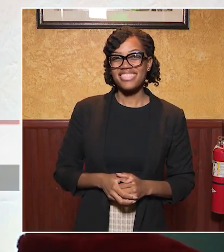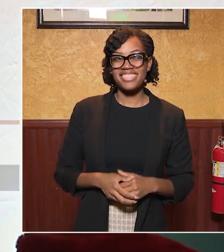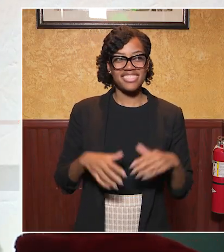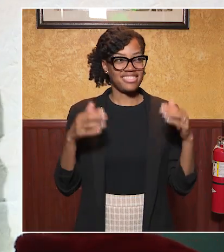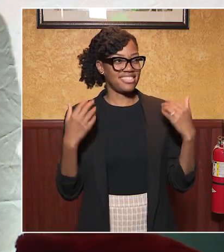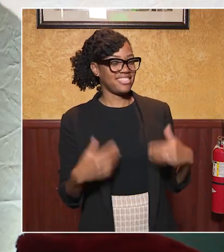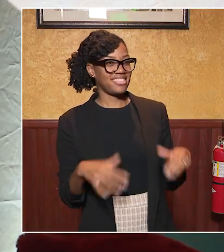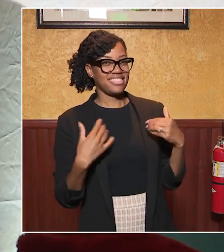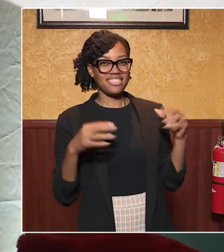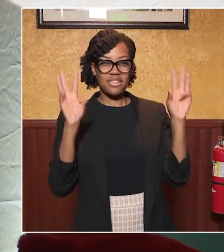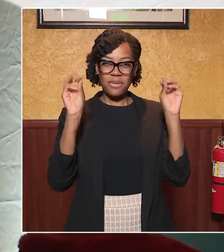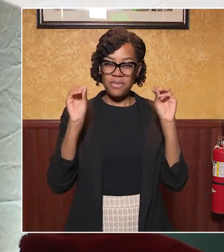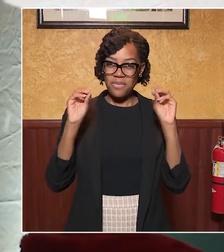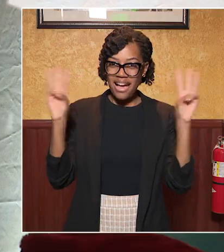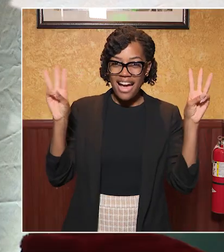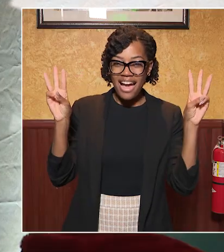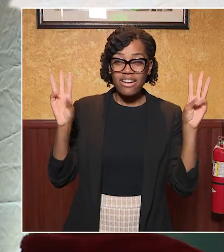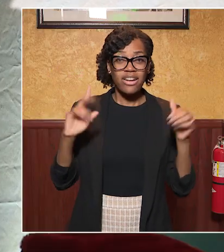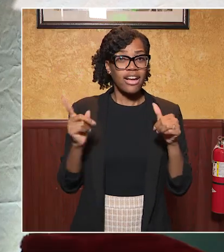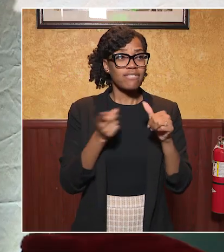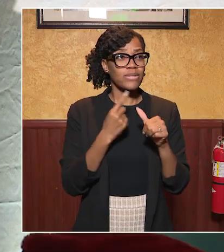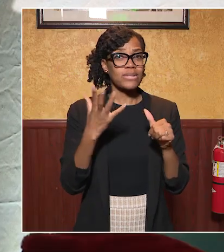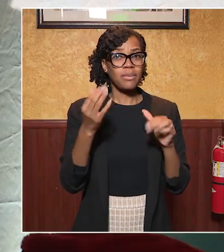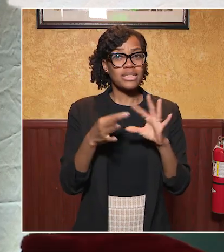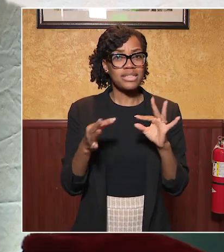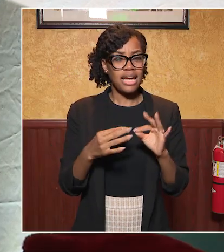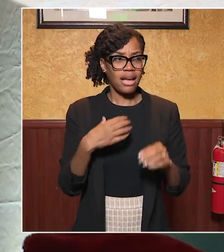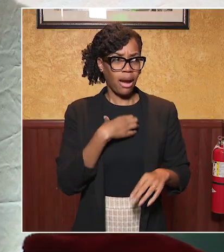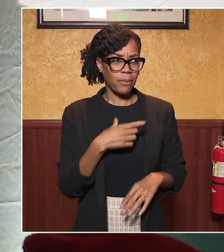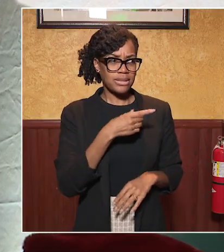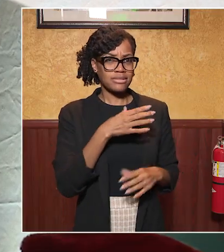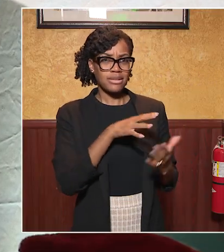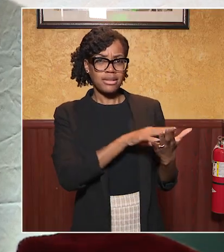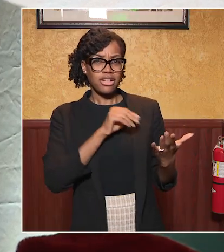Wow. First, let me just say, I wish I had her energy.